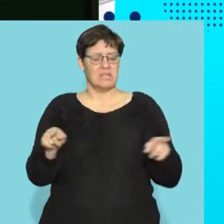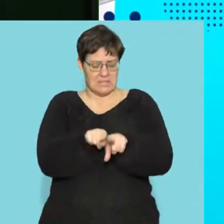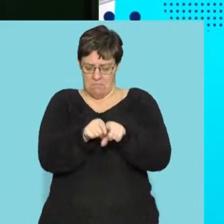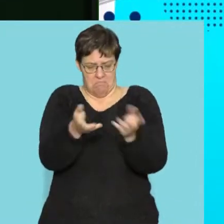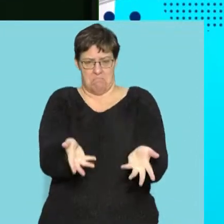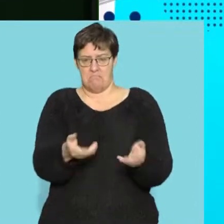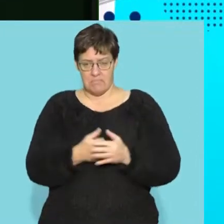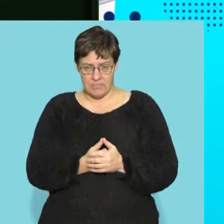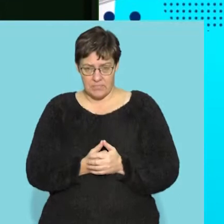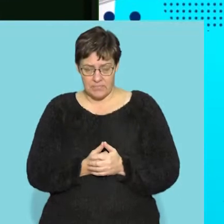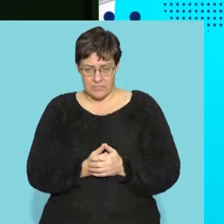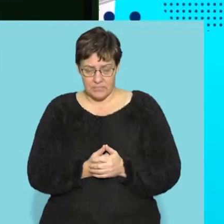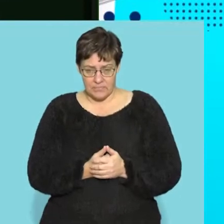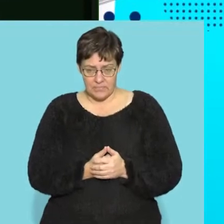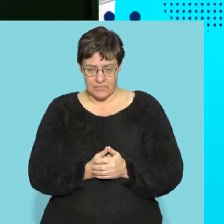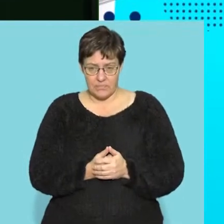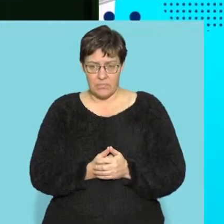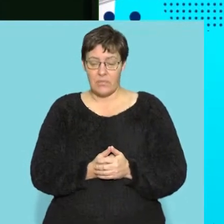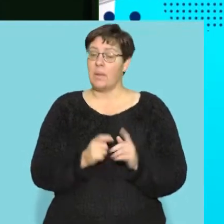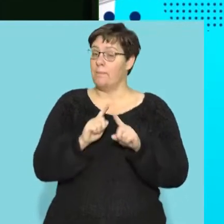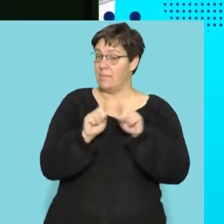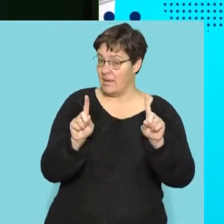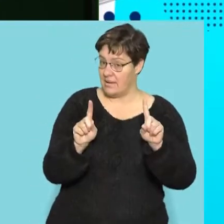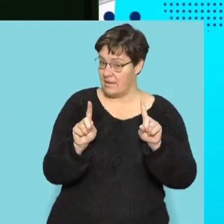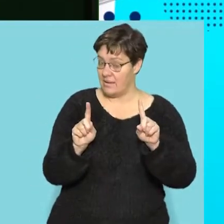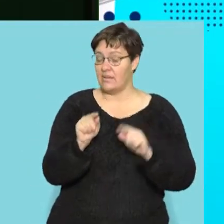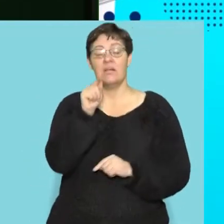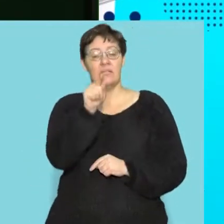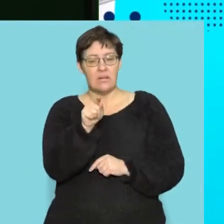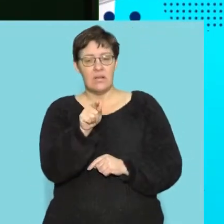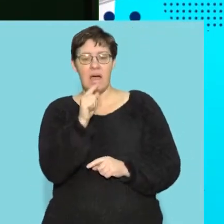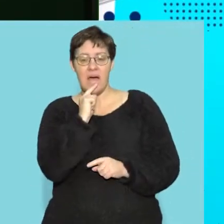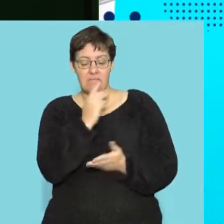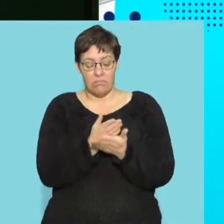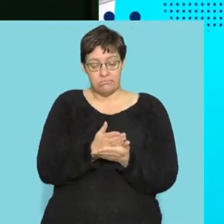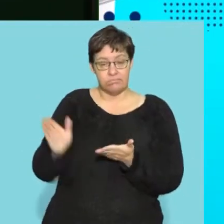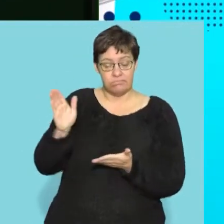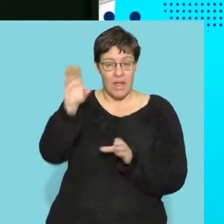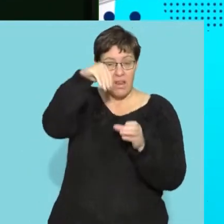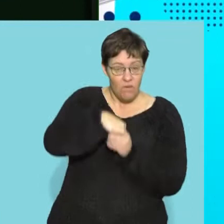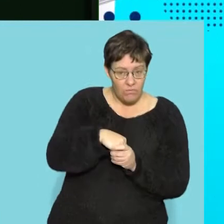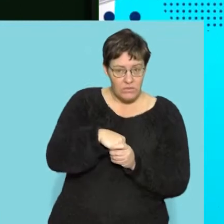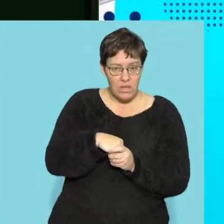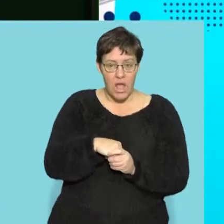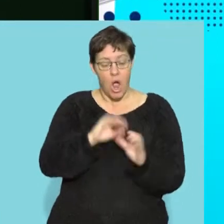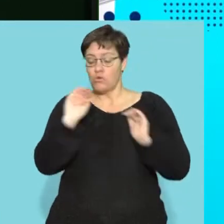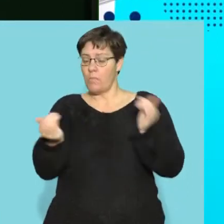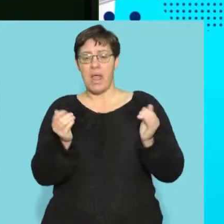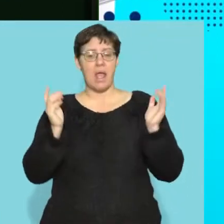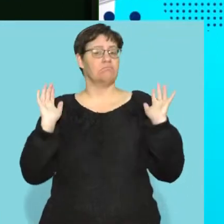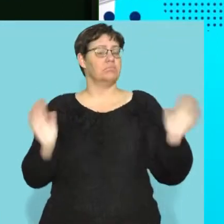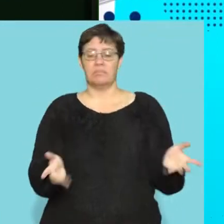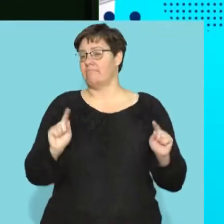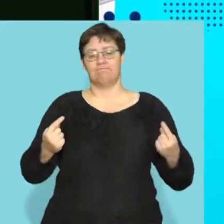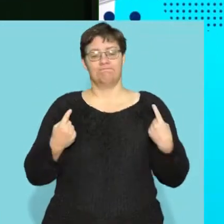just done with this particular activity that you've seen here. However, when there's a disposal involved, you cannot just compare the